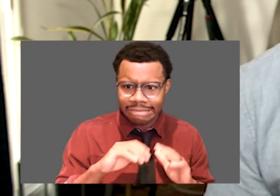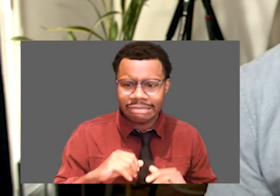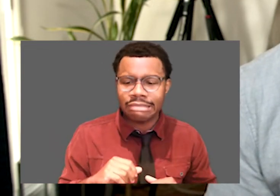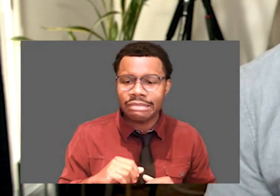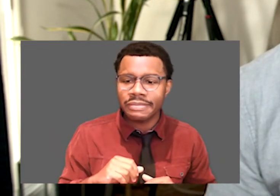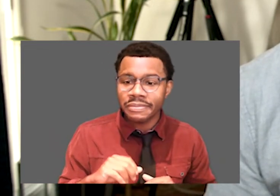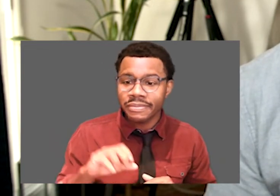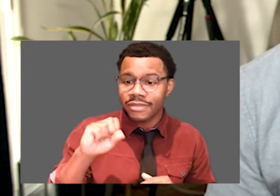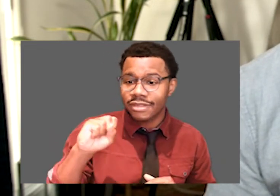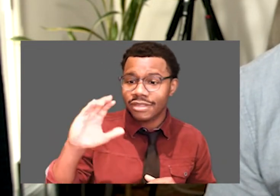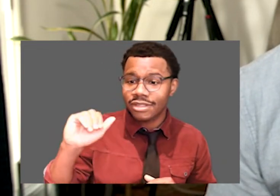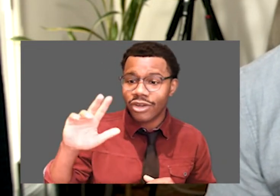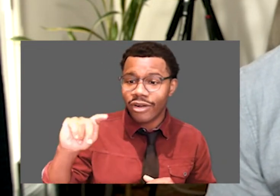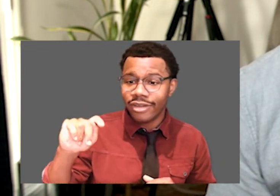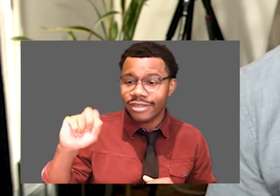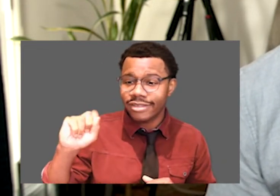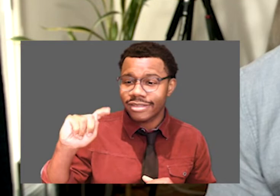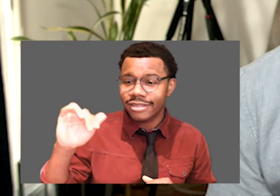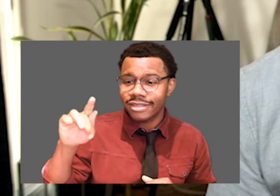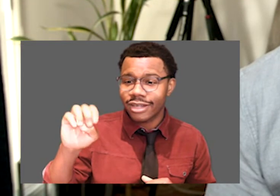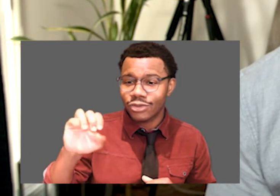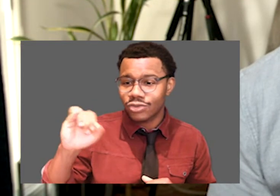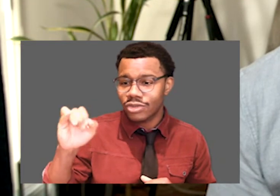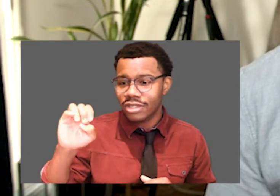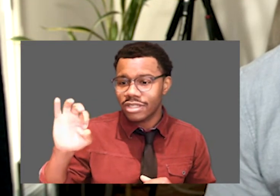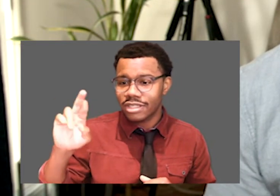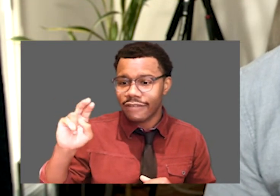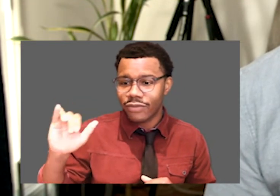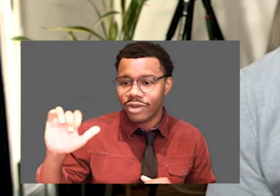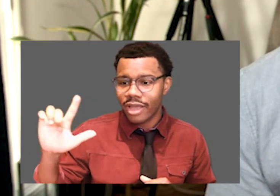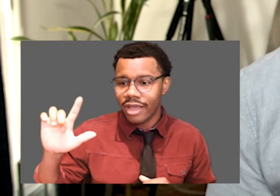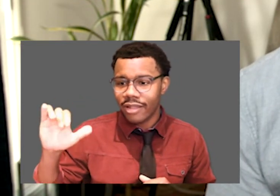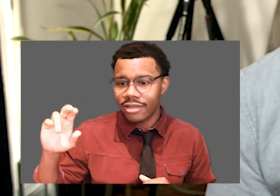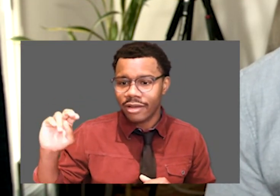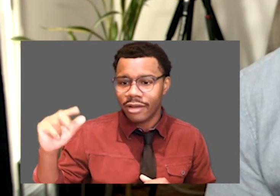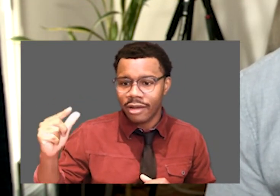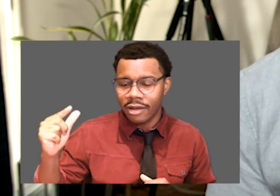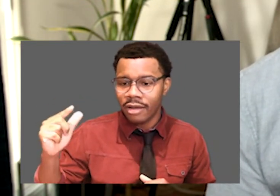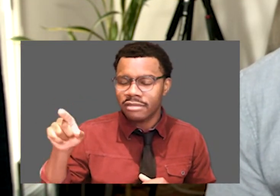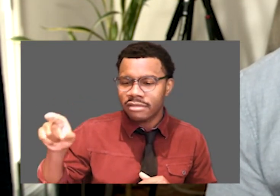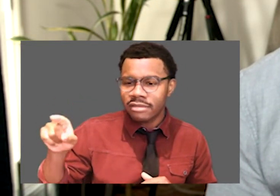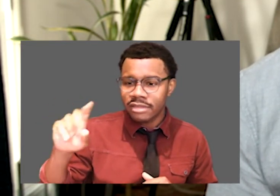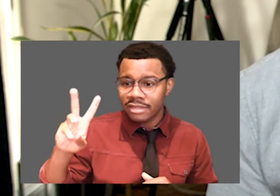The Scarlet Statute by Jeffrey L. Young. Inspired by Minnesota